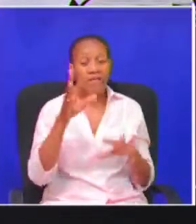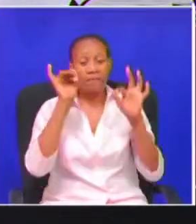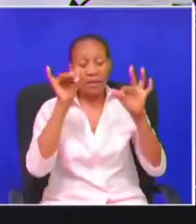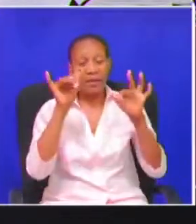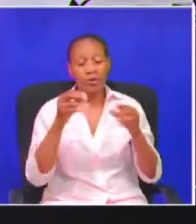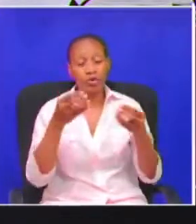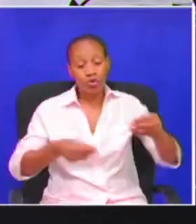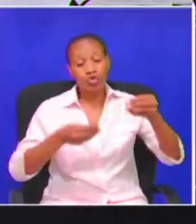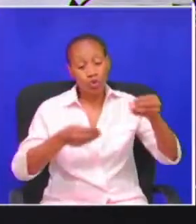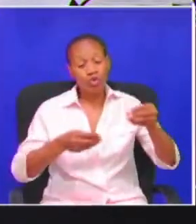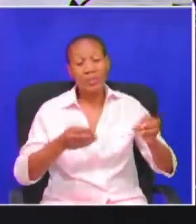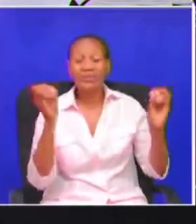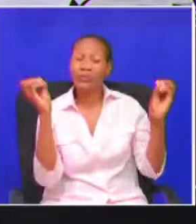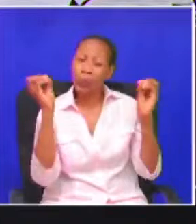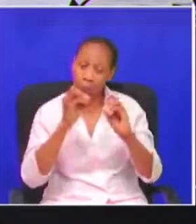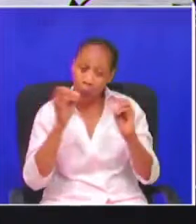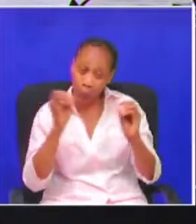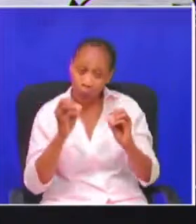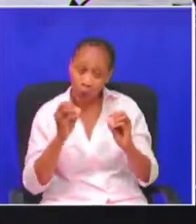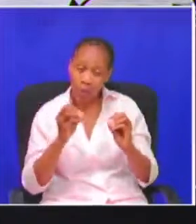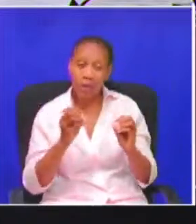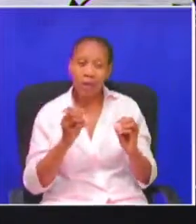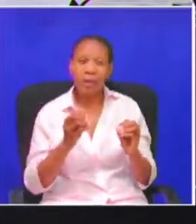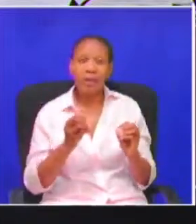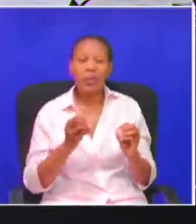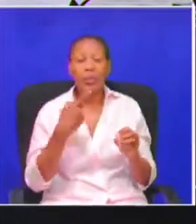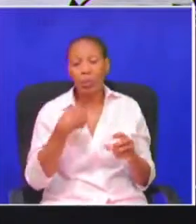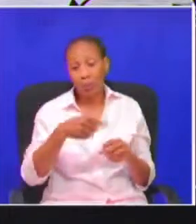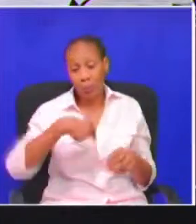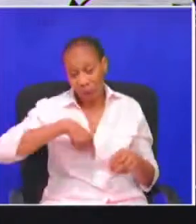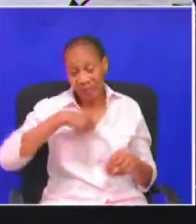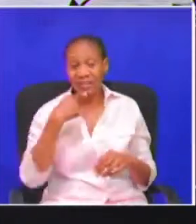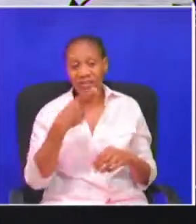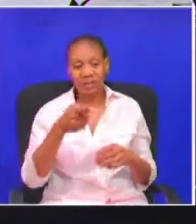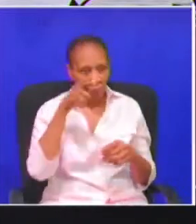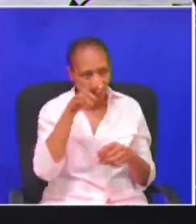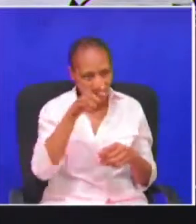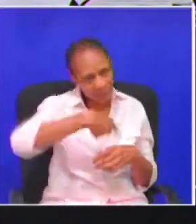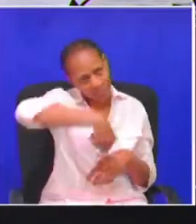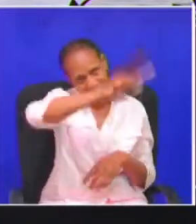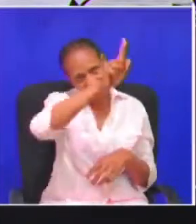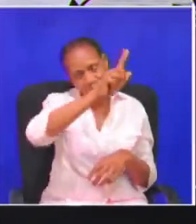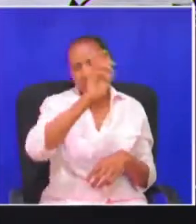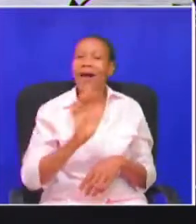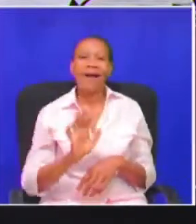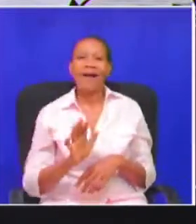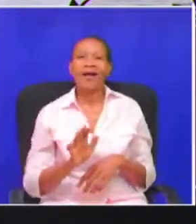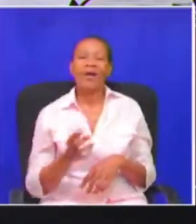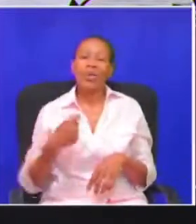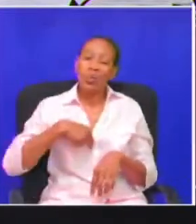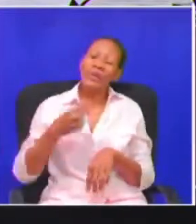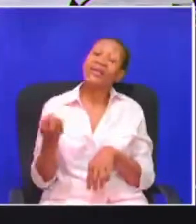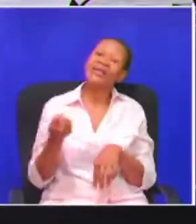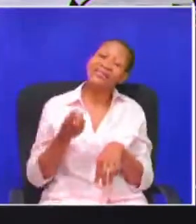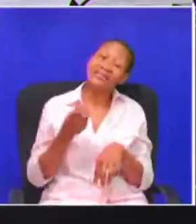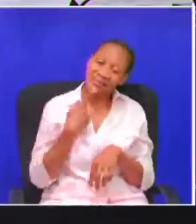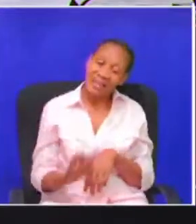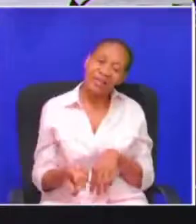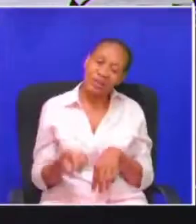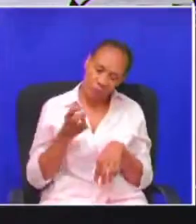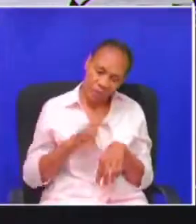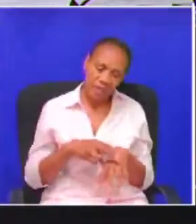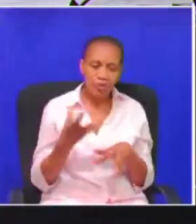be in South Africa. It does not mean that you ban completely. It means that it needs to be properly regulated,